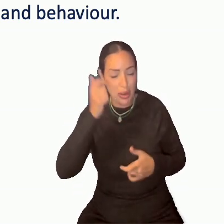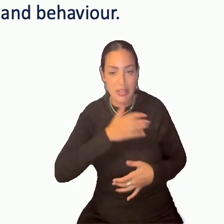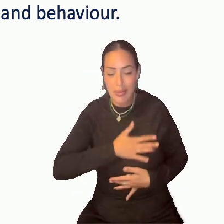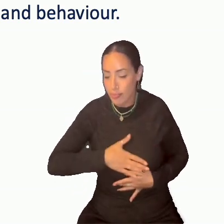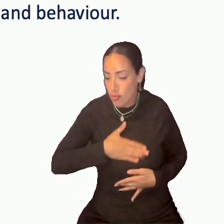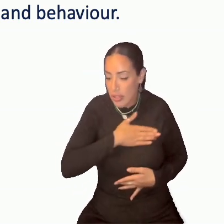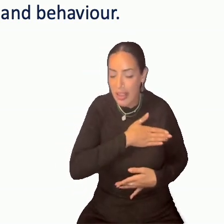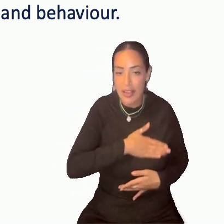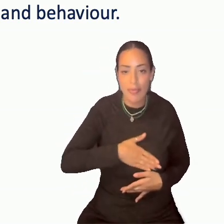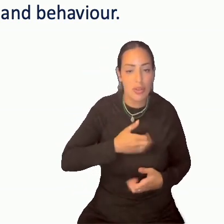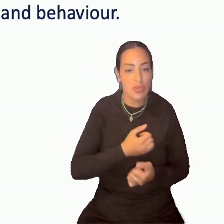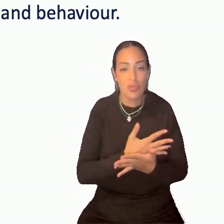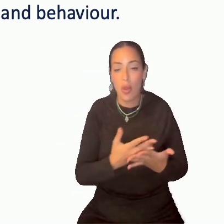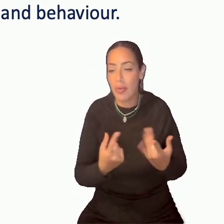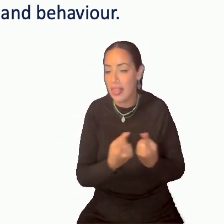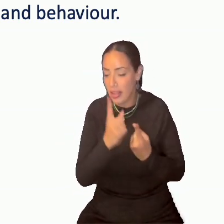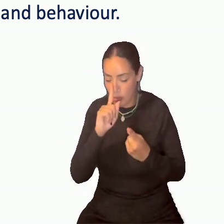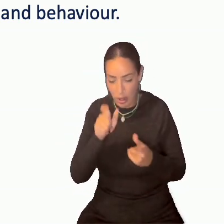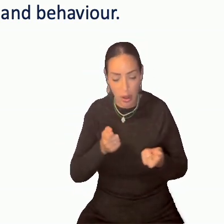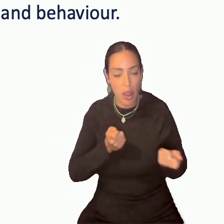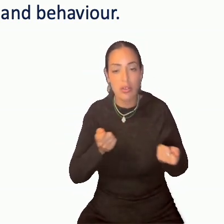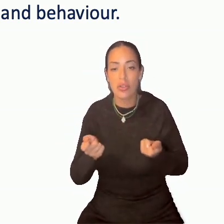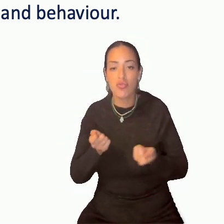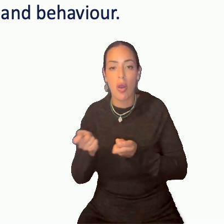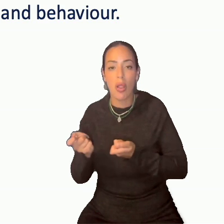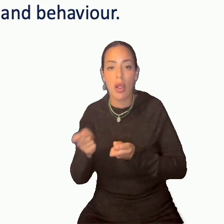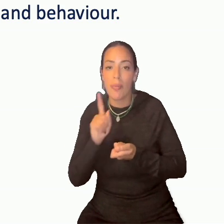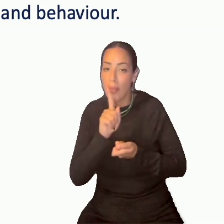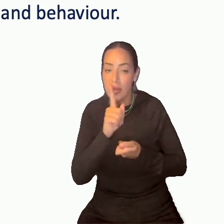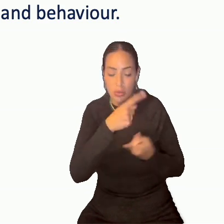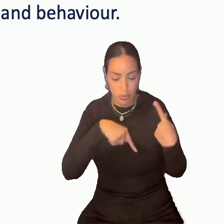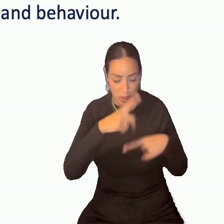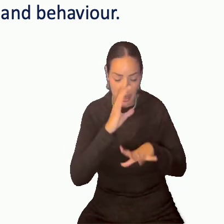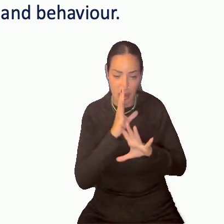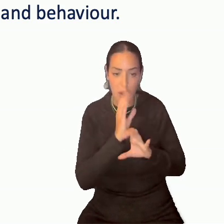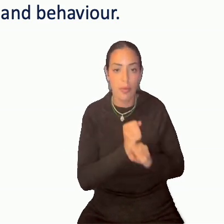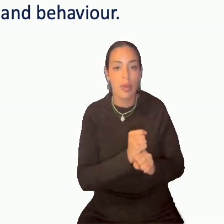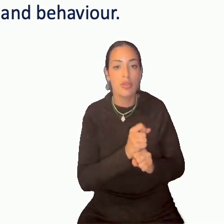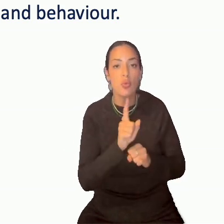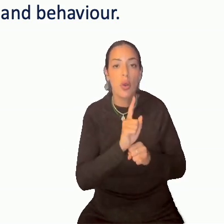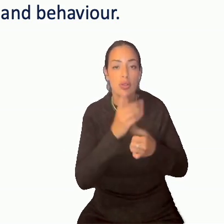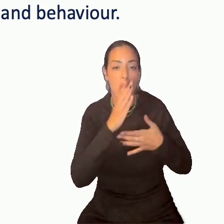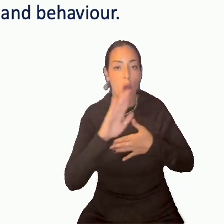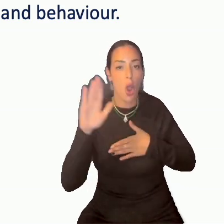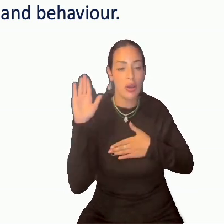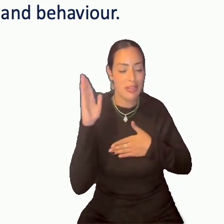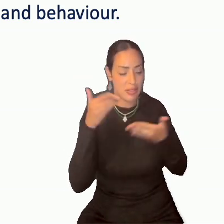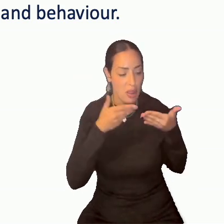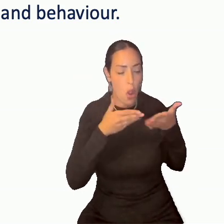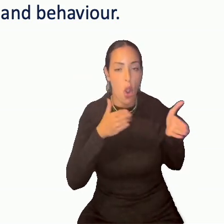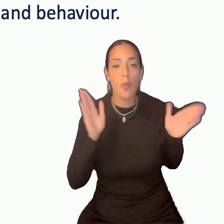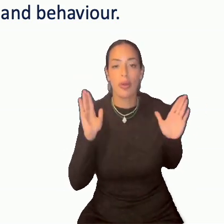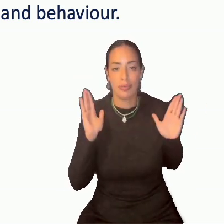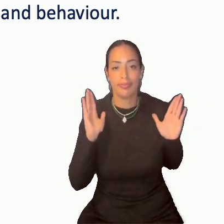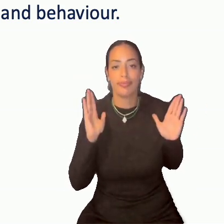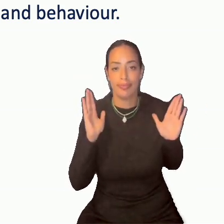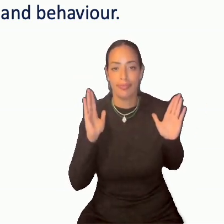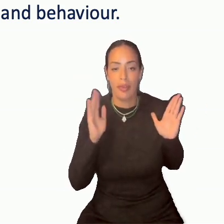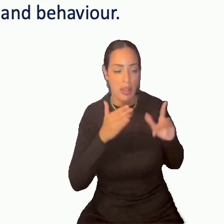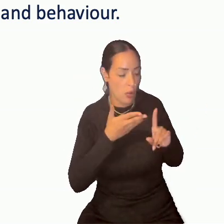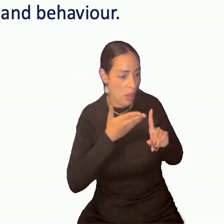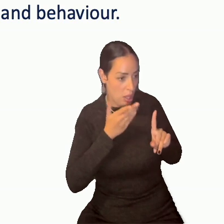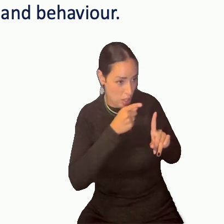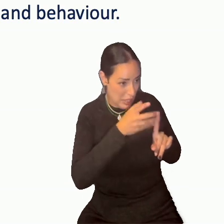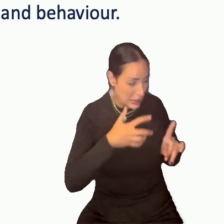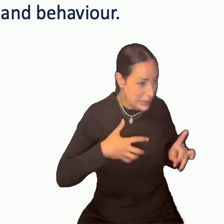and those we seek to support through the process. However, we can make a commitment to be honest, open and transparent and to acknowledge and